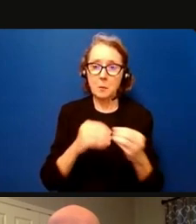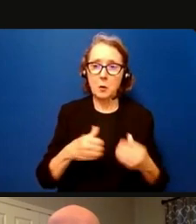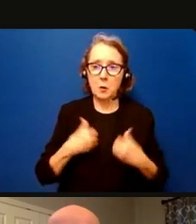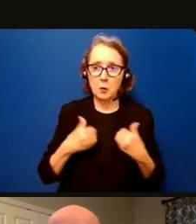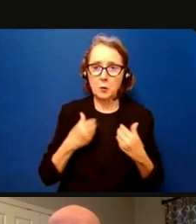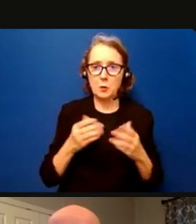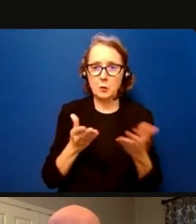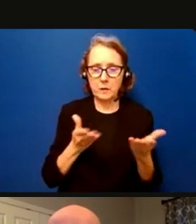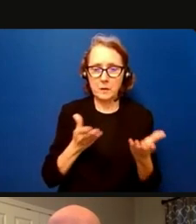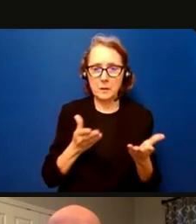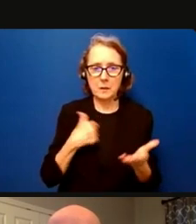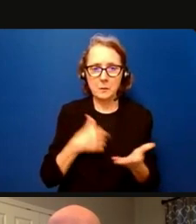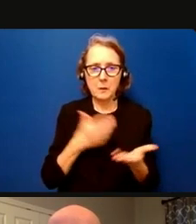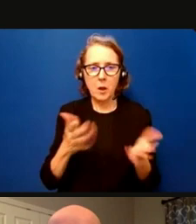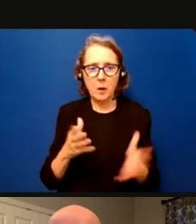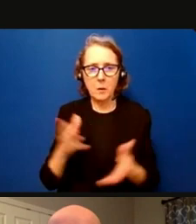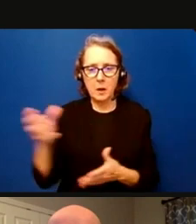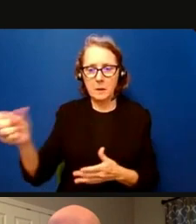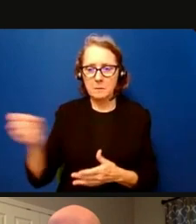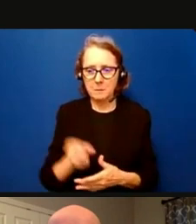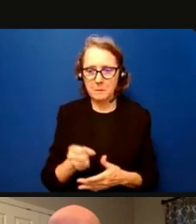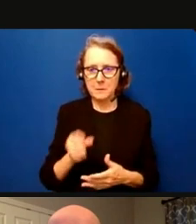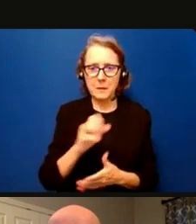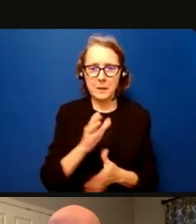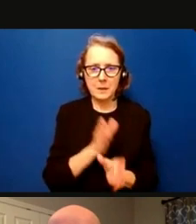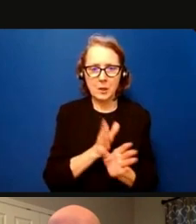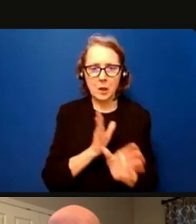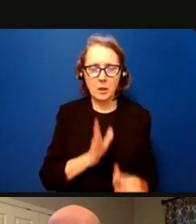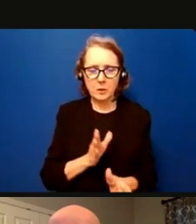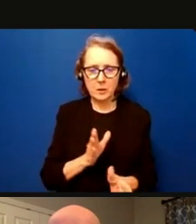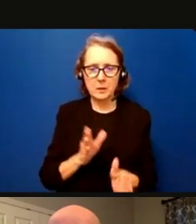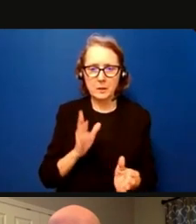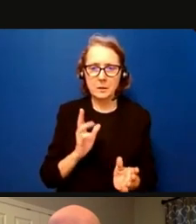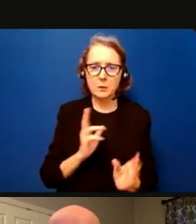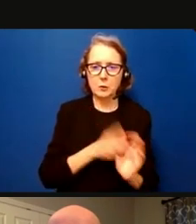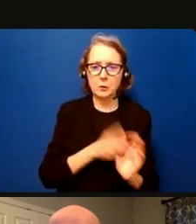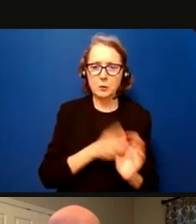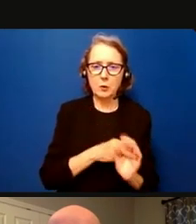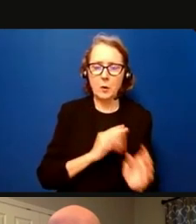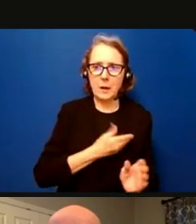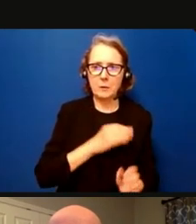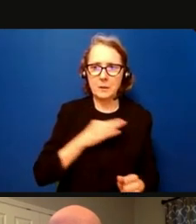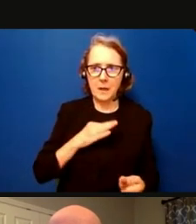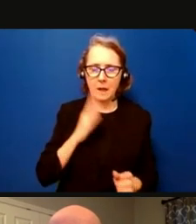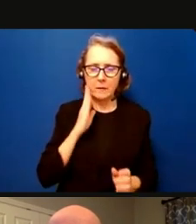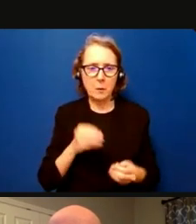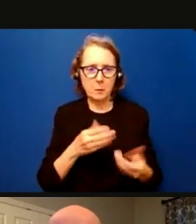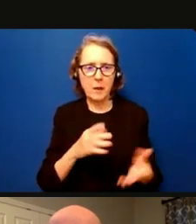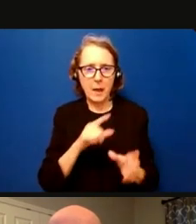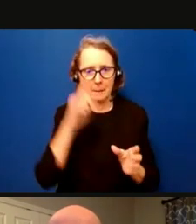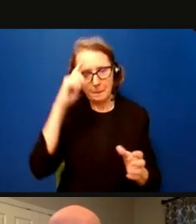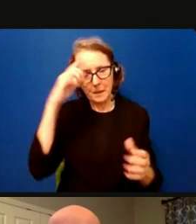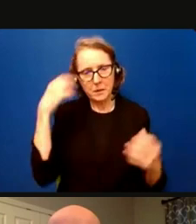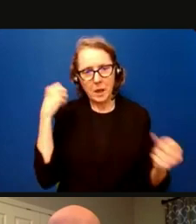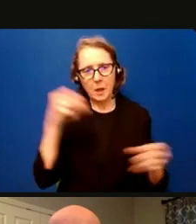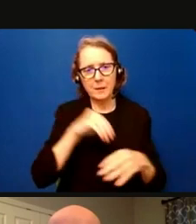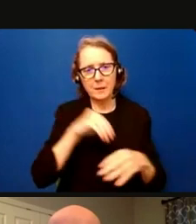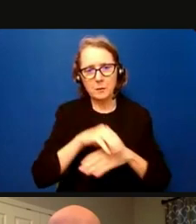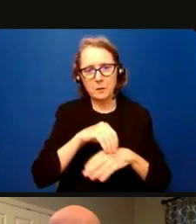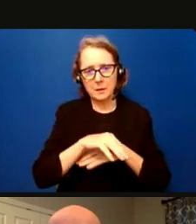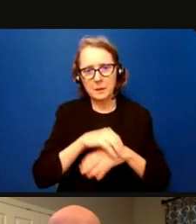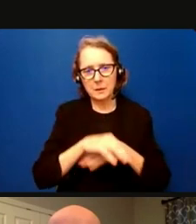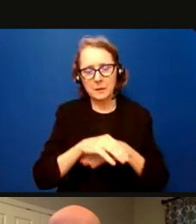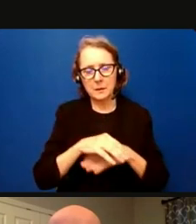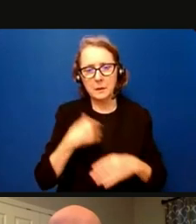already brought the psychologist on site on our staff who's going to provide that mental health counseling.